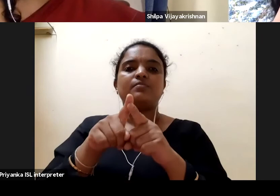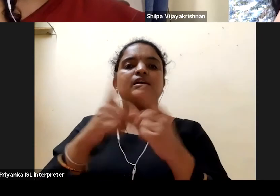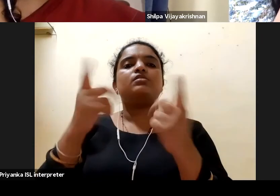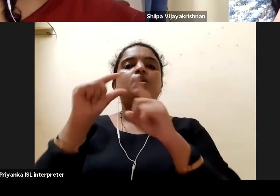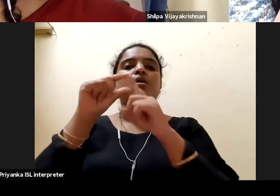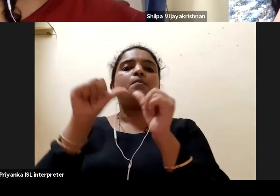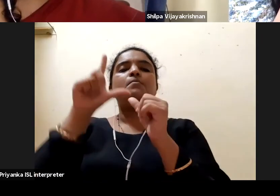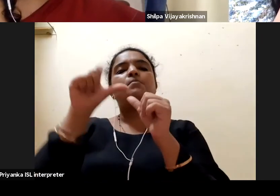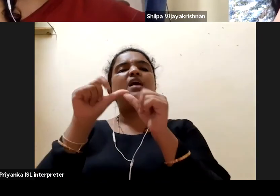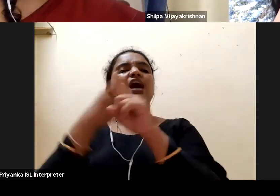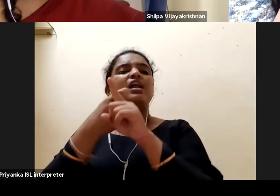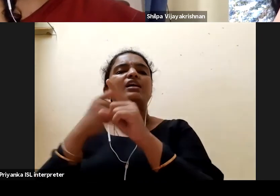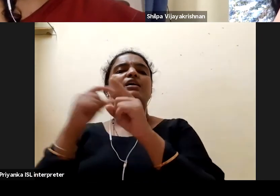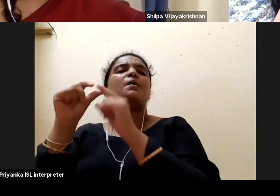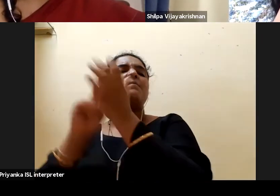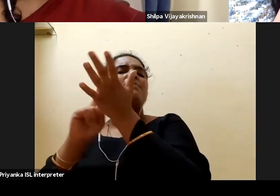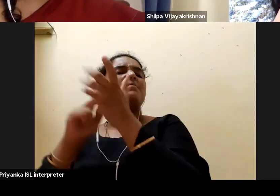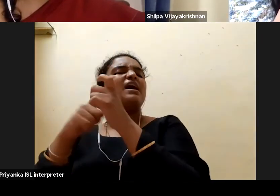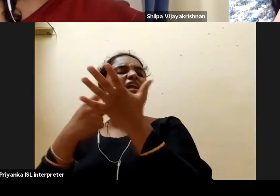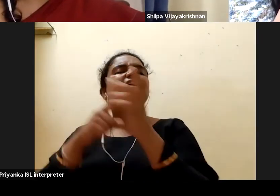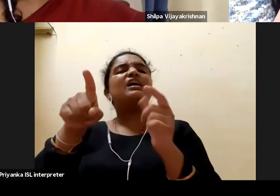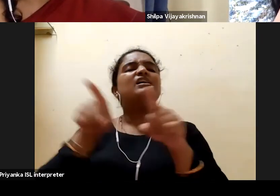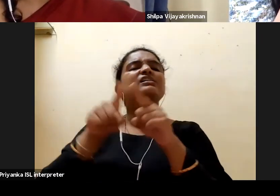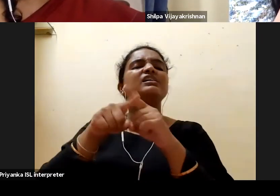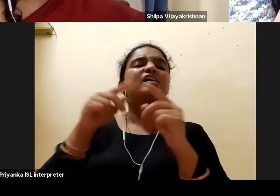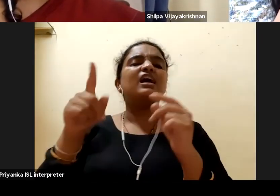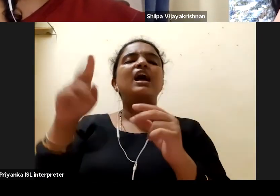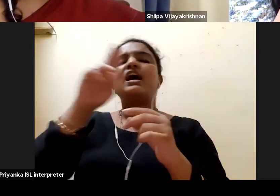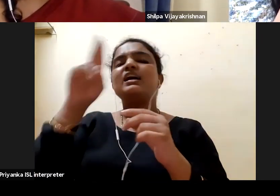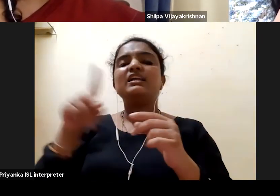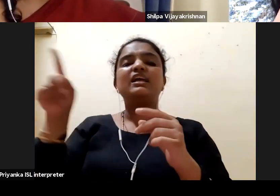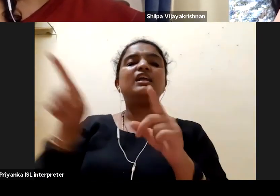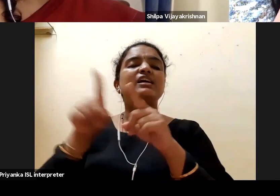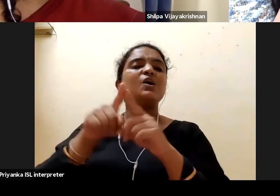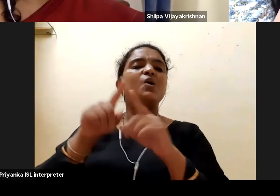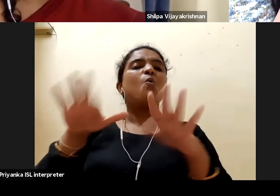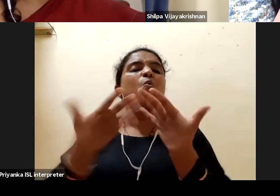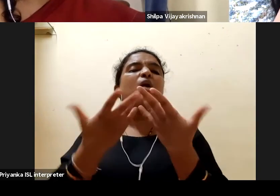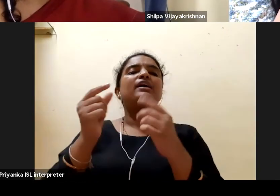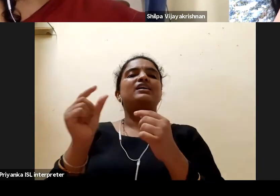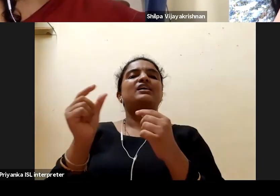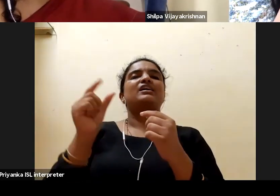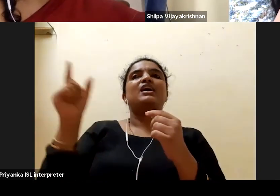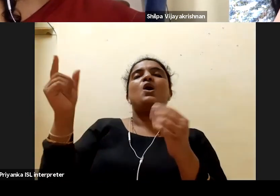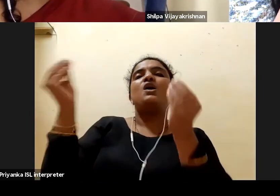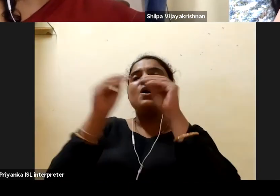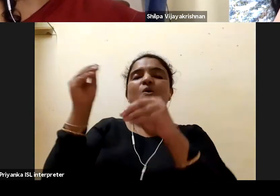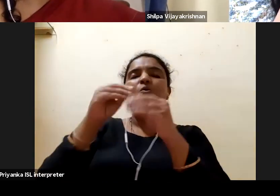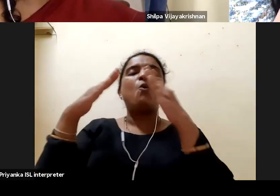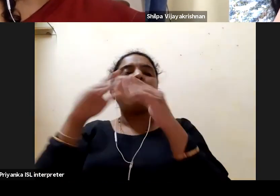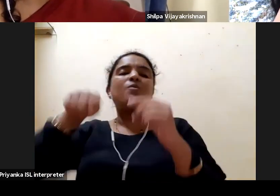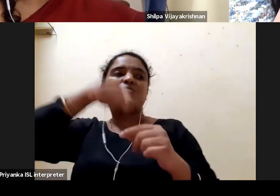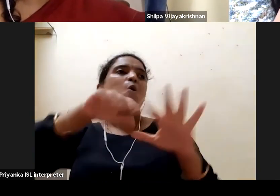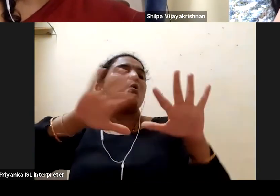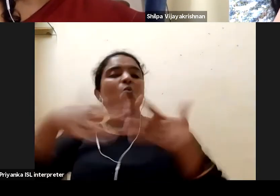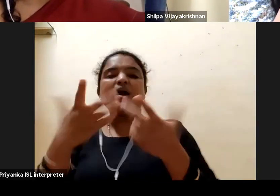paneer. It's good to give the reader a sense of why they should try your recipe and why you